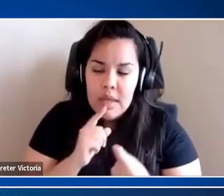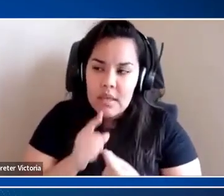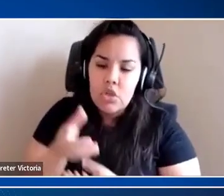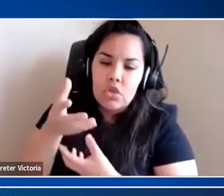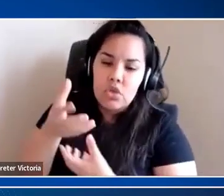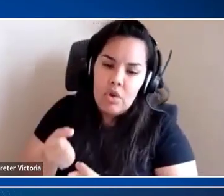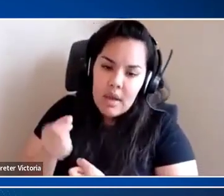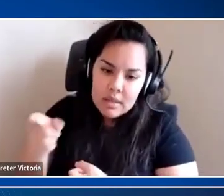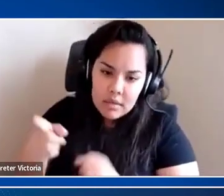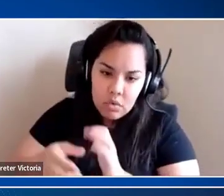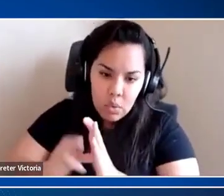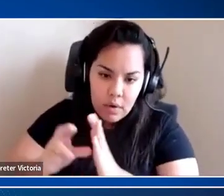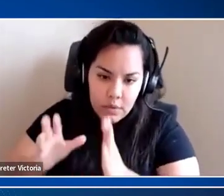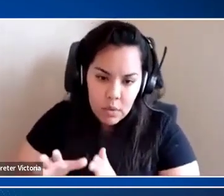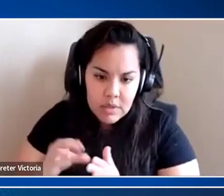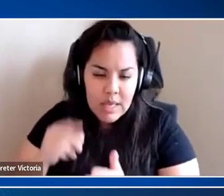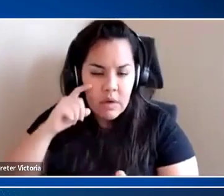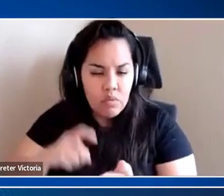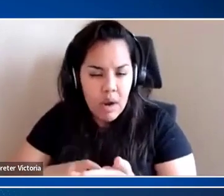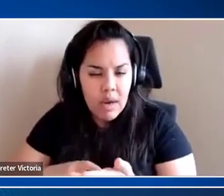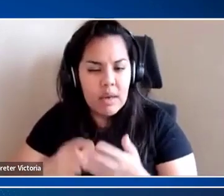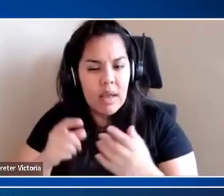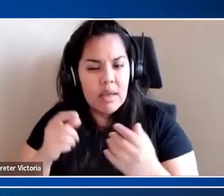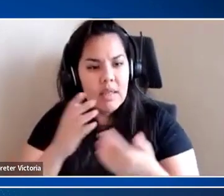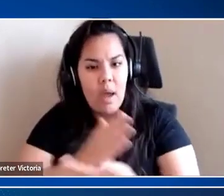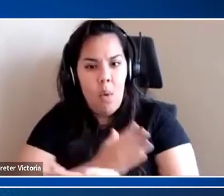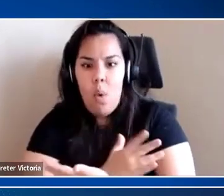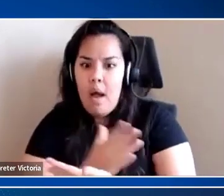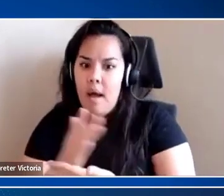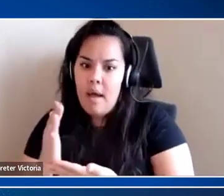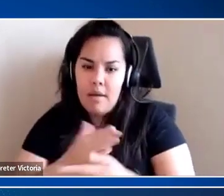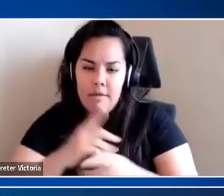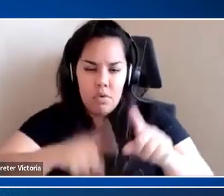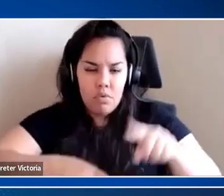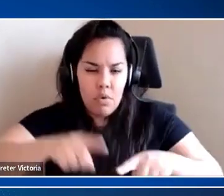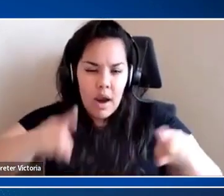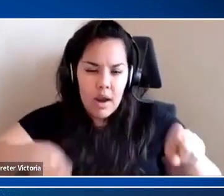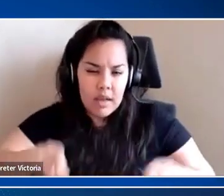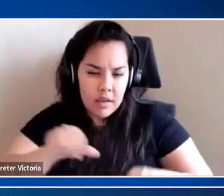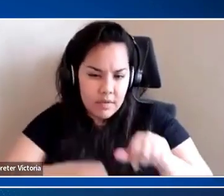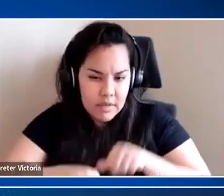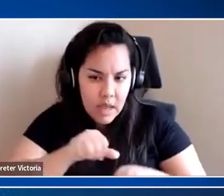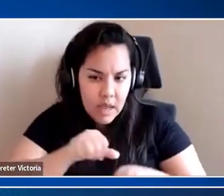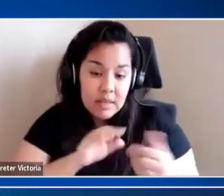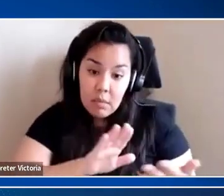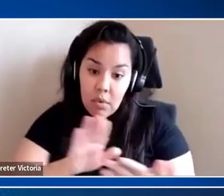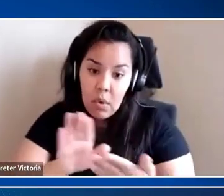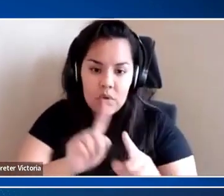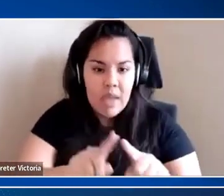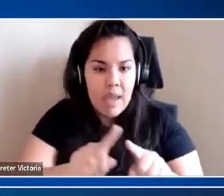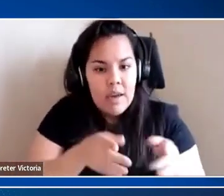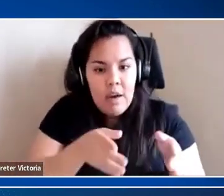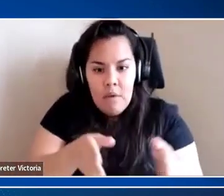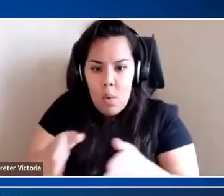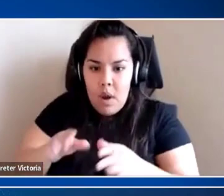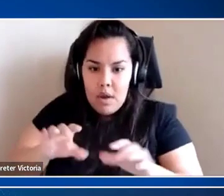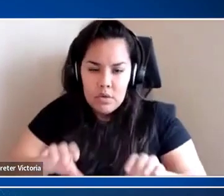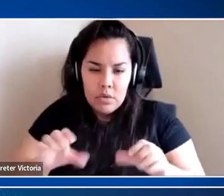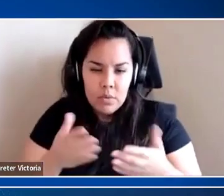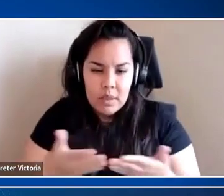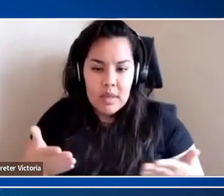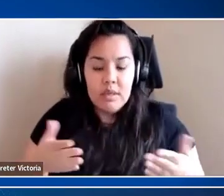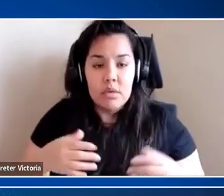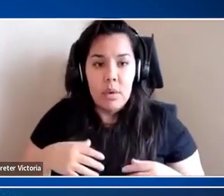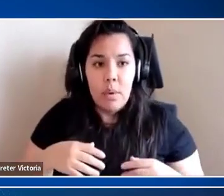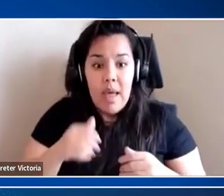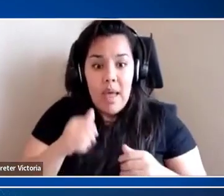very wide variety of both science and approaches and different ways of doing it, so that every time we try to make it